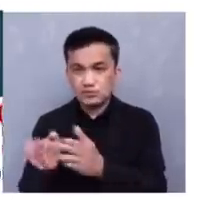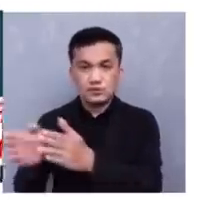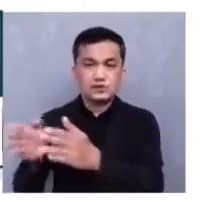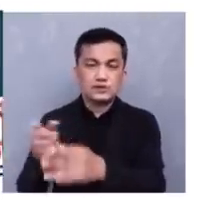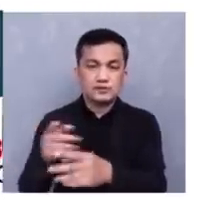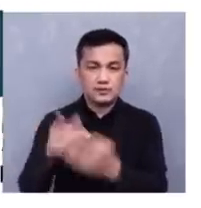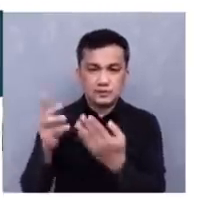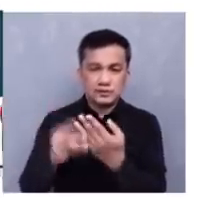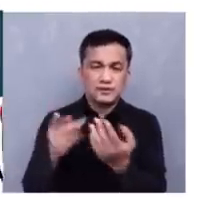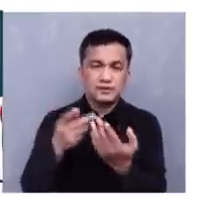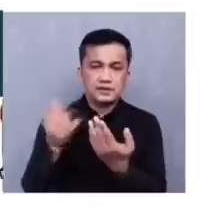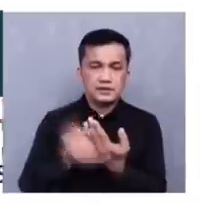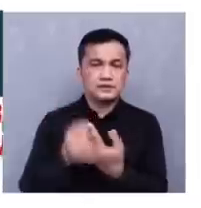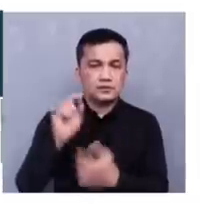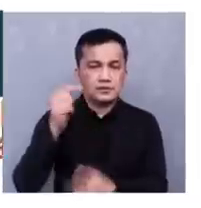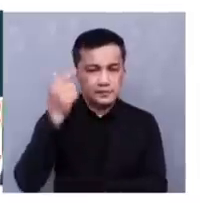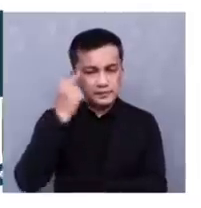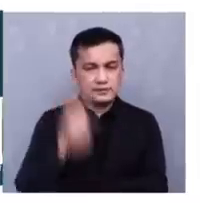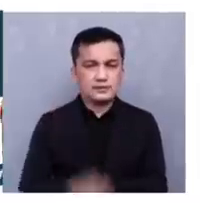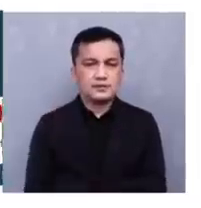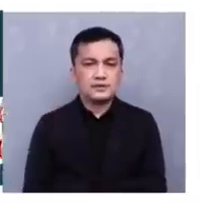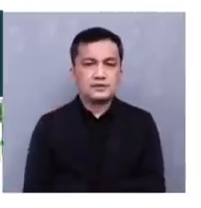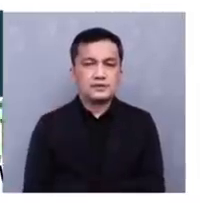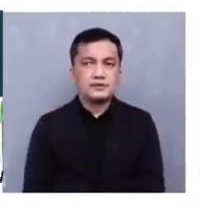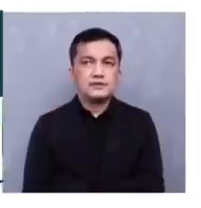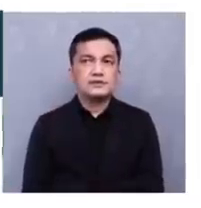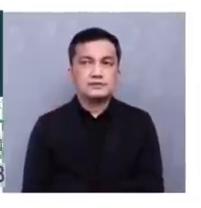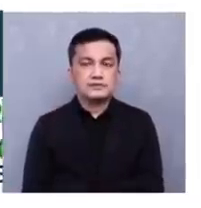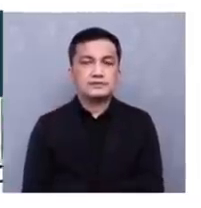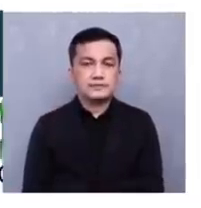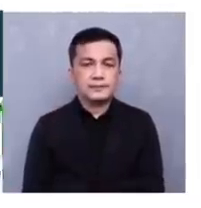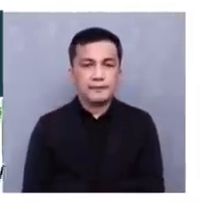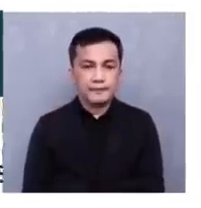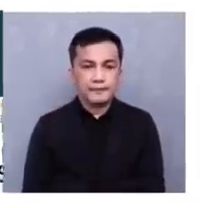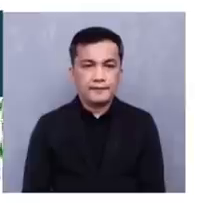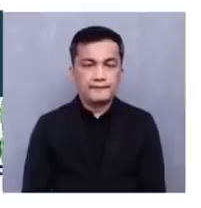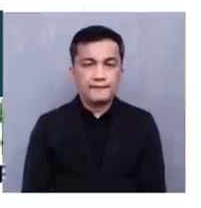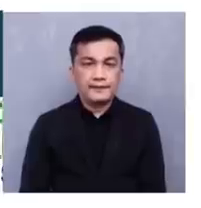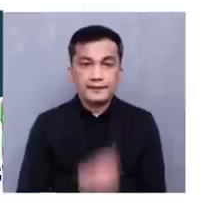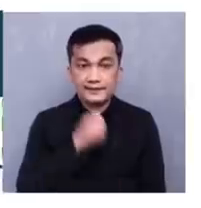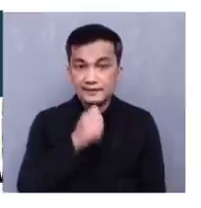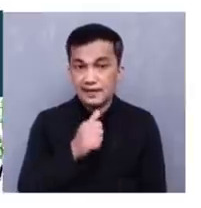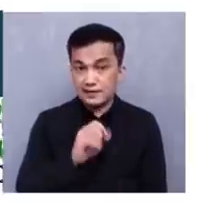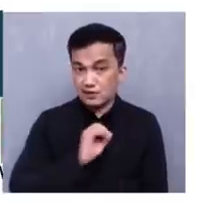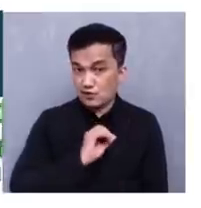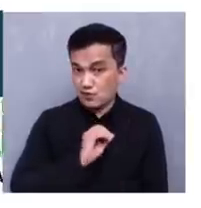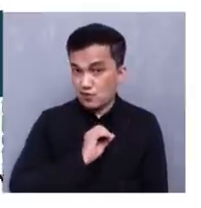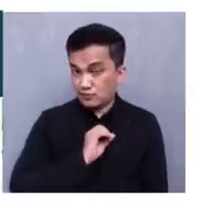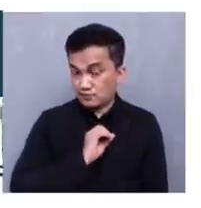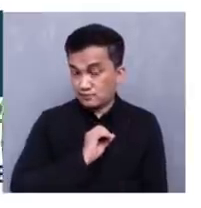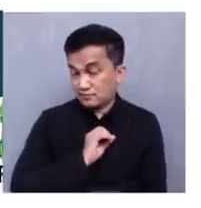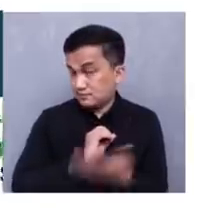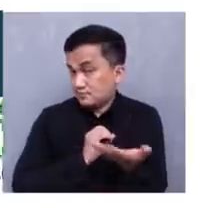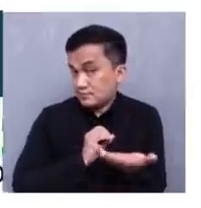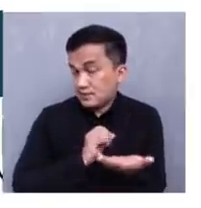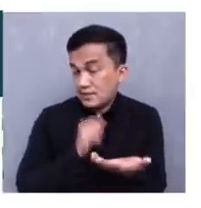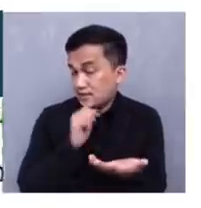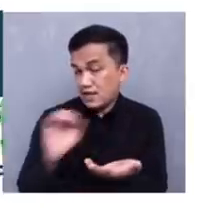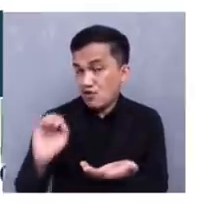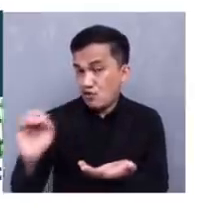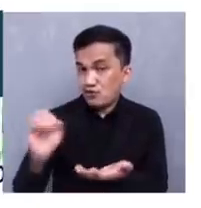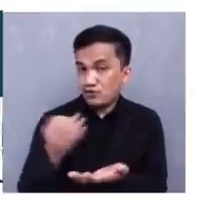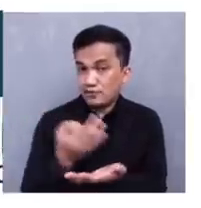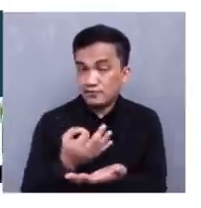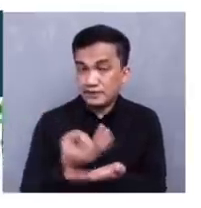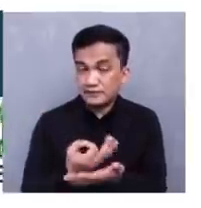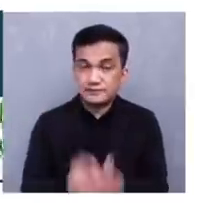of the government. Mm. But so, that's not entirely his own. I mean, that's not his.